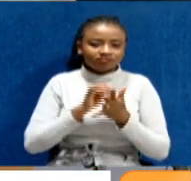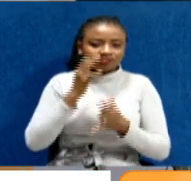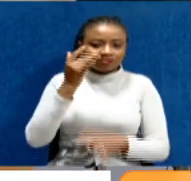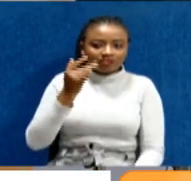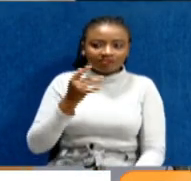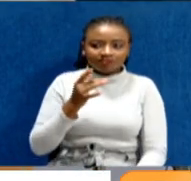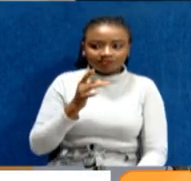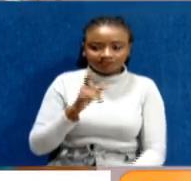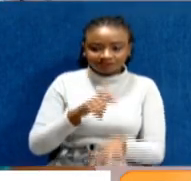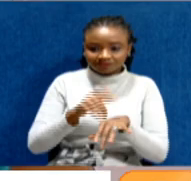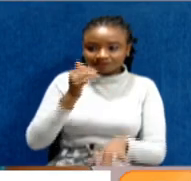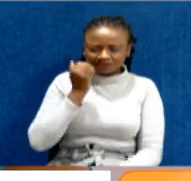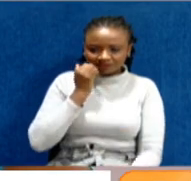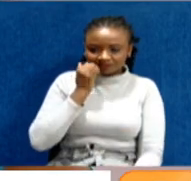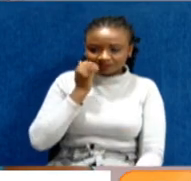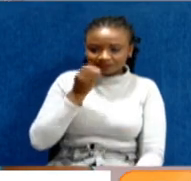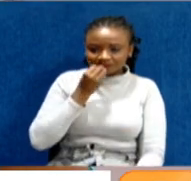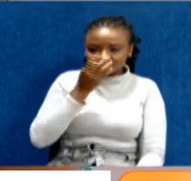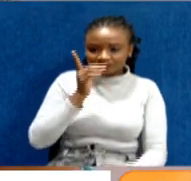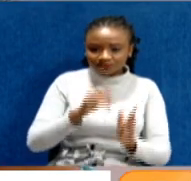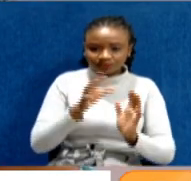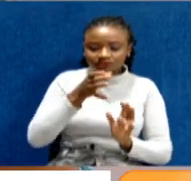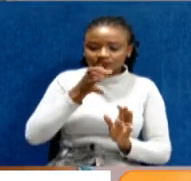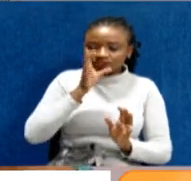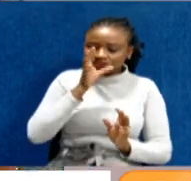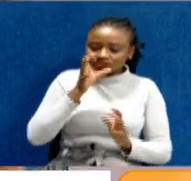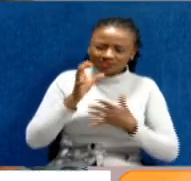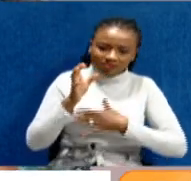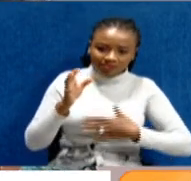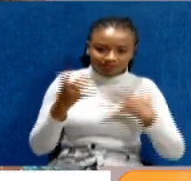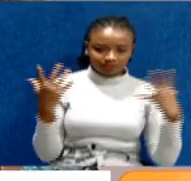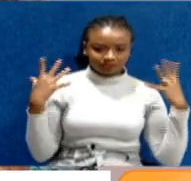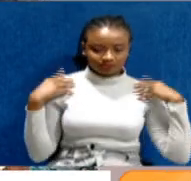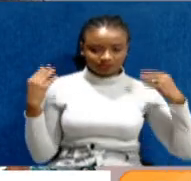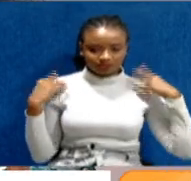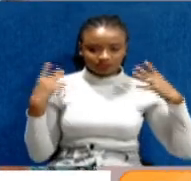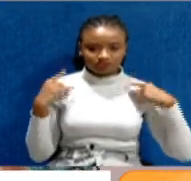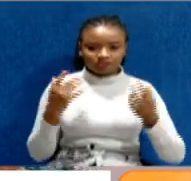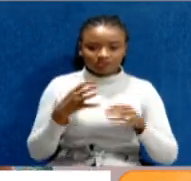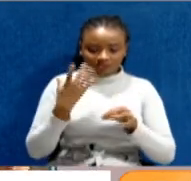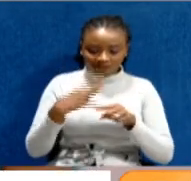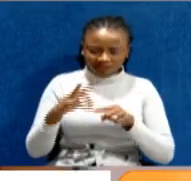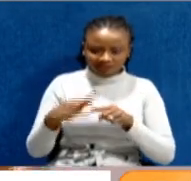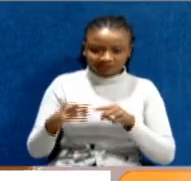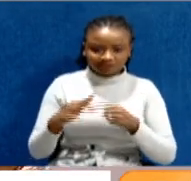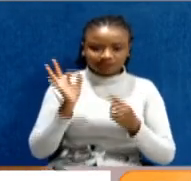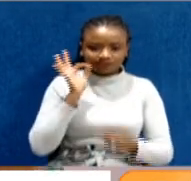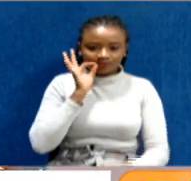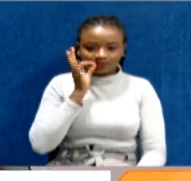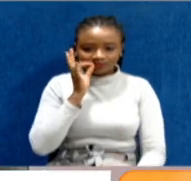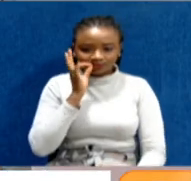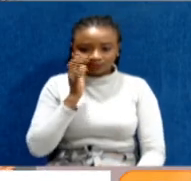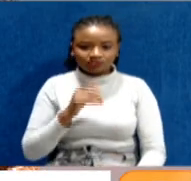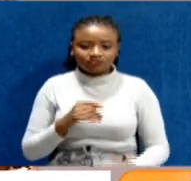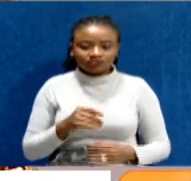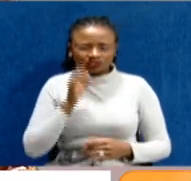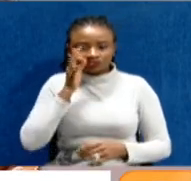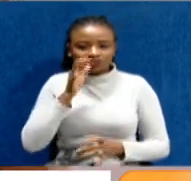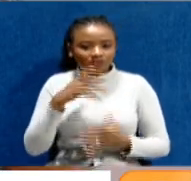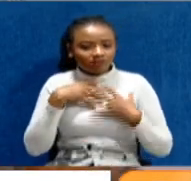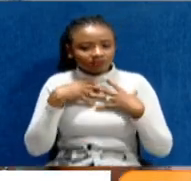sick, you're told to drink water, exercise, take vegetables, fruits, and take the ones that are